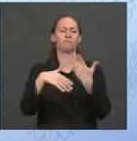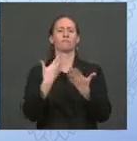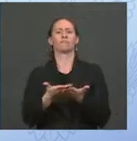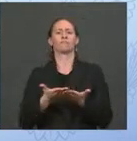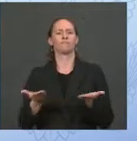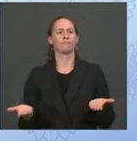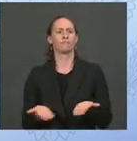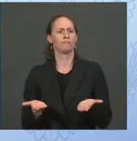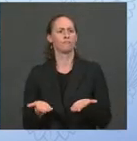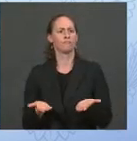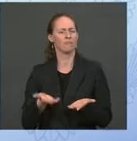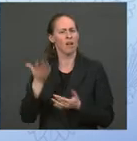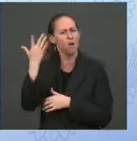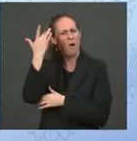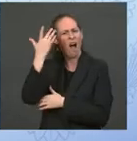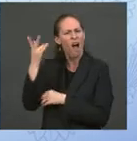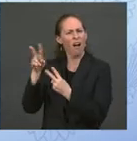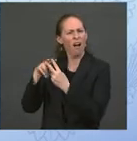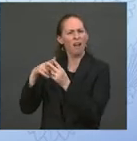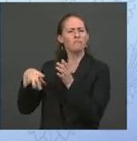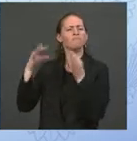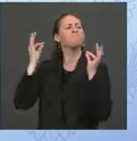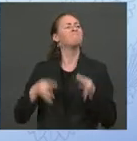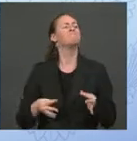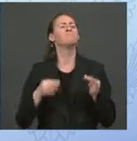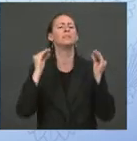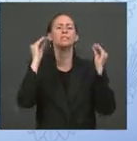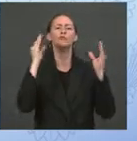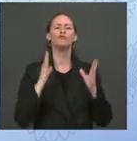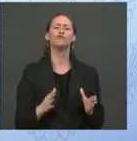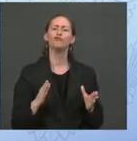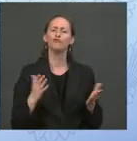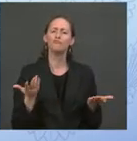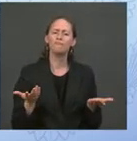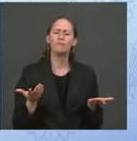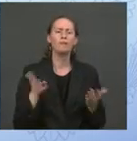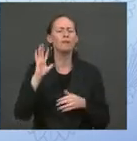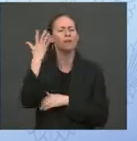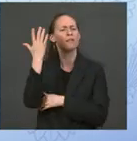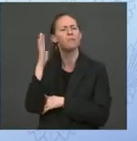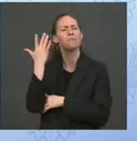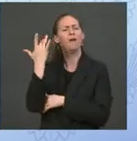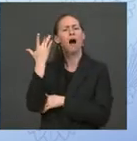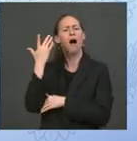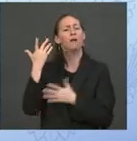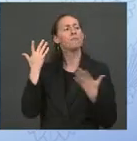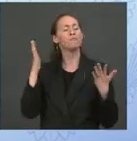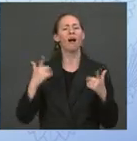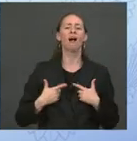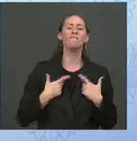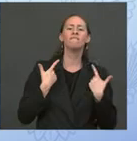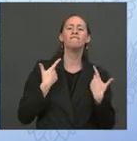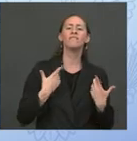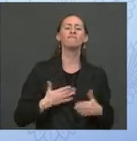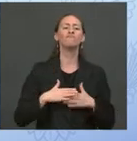Why did you choose to be a teacher? Why have you dedicated your life to